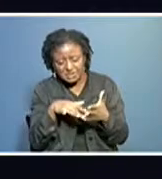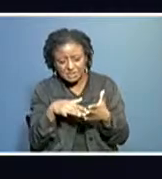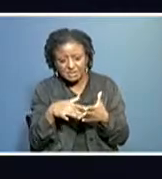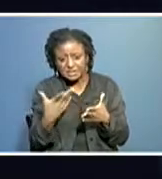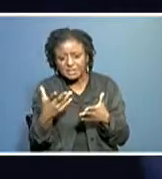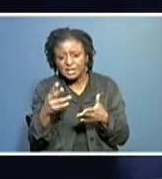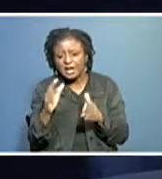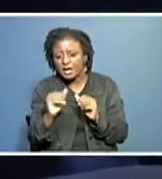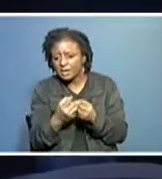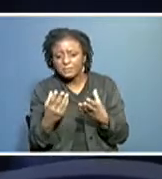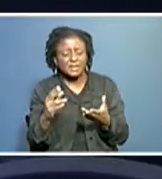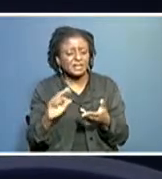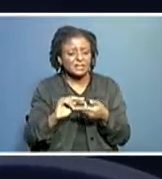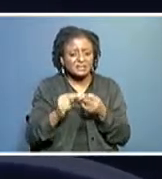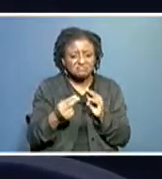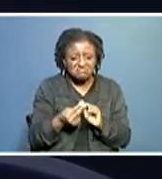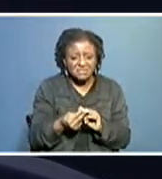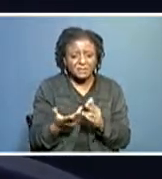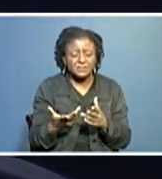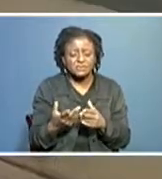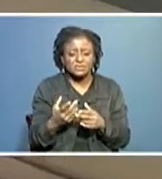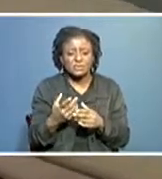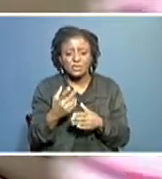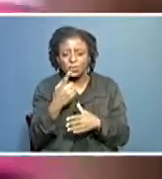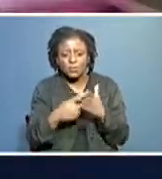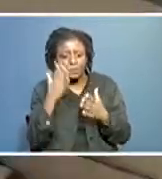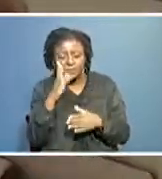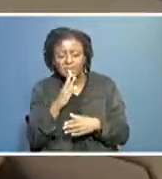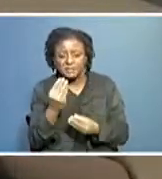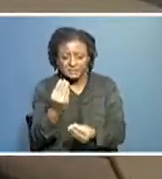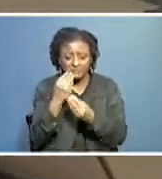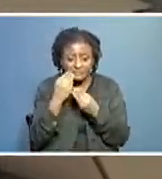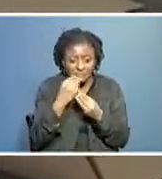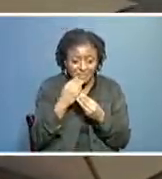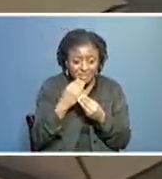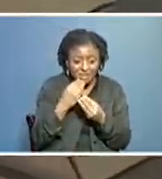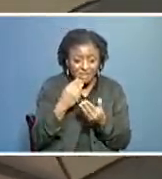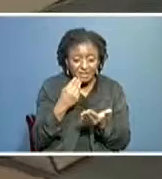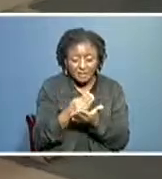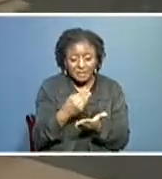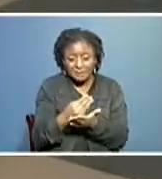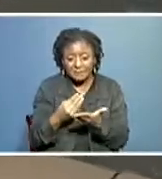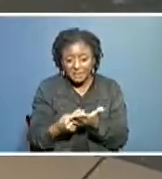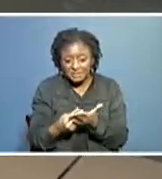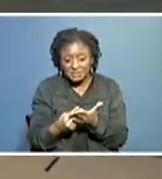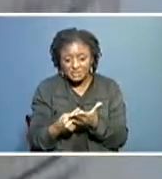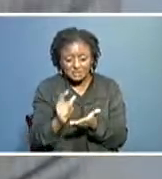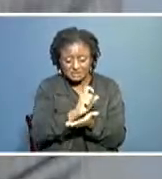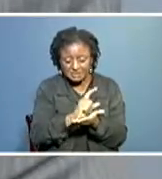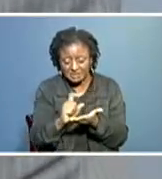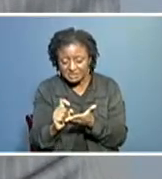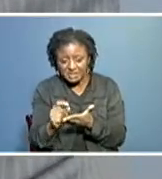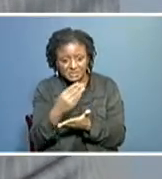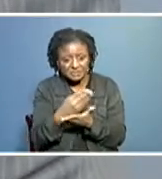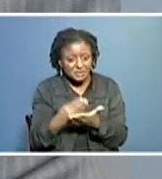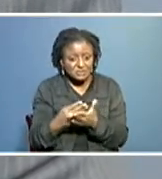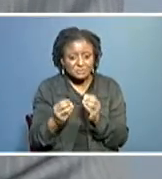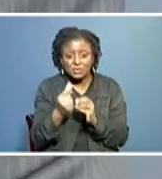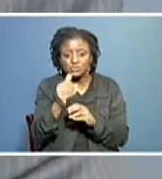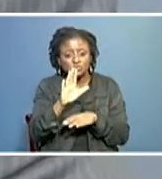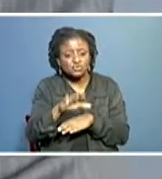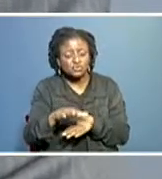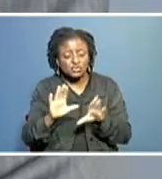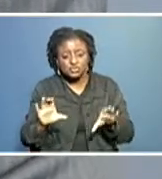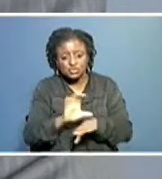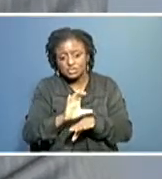hold, who's going to be the feeding budgets, what's going to be the sanitation budget. Most of our churches don't have the Wi-Fi capacity